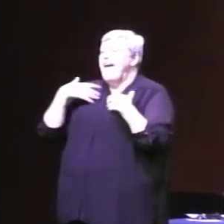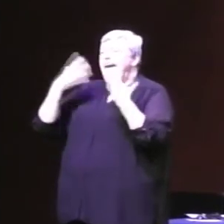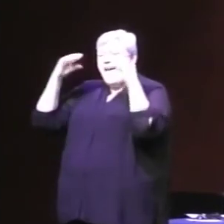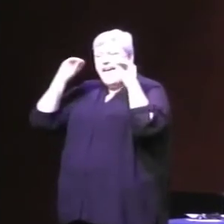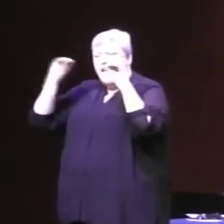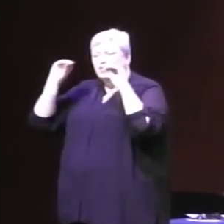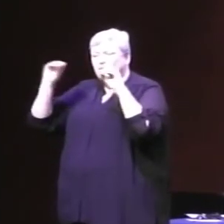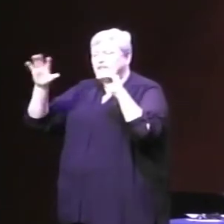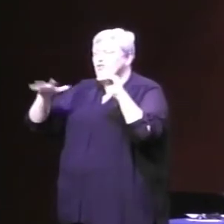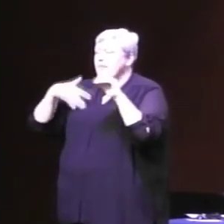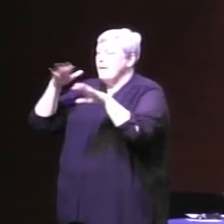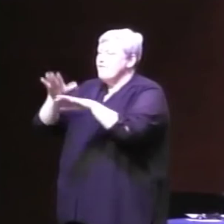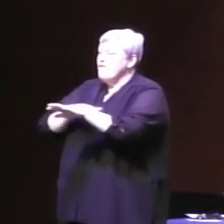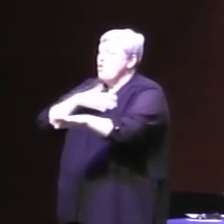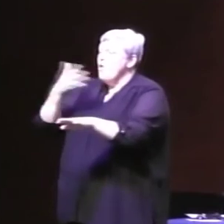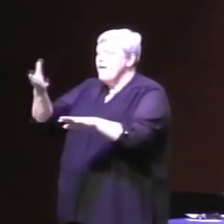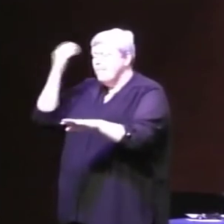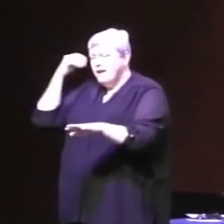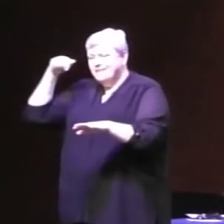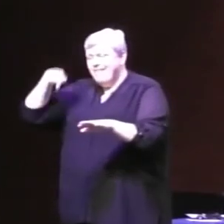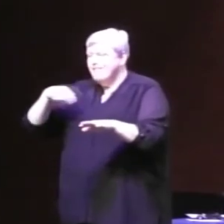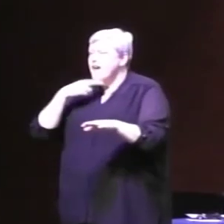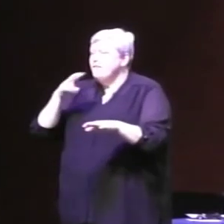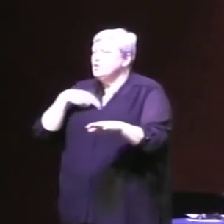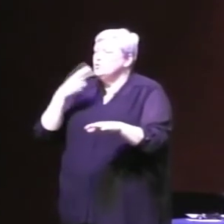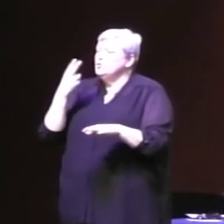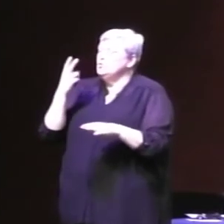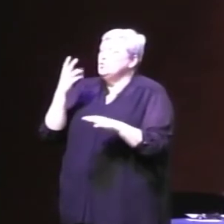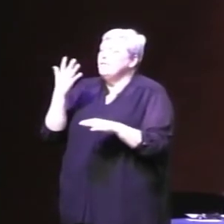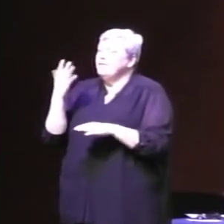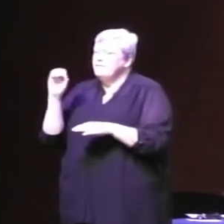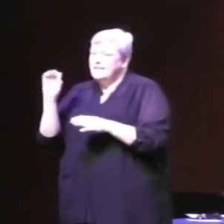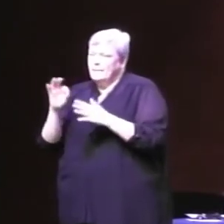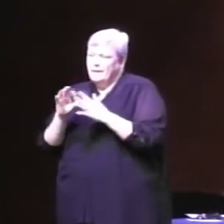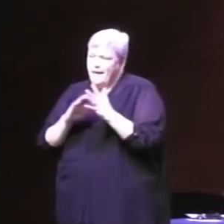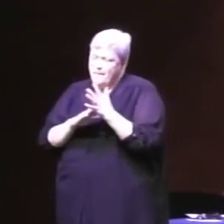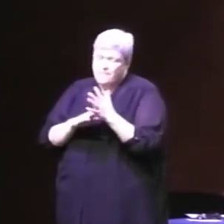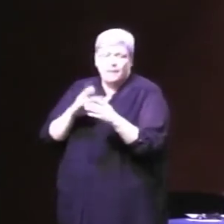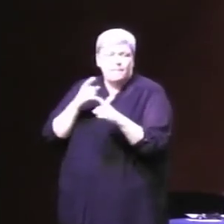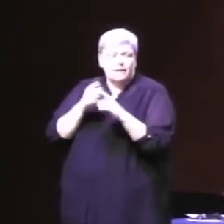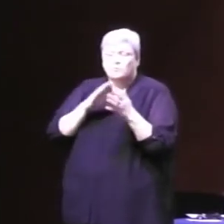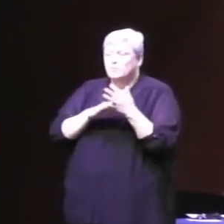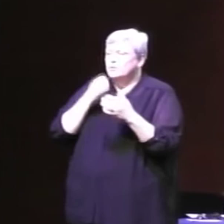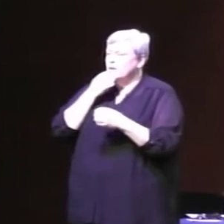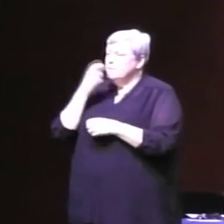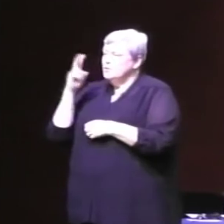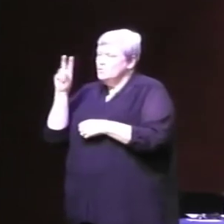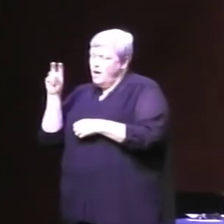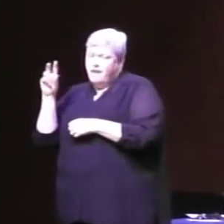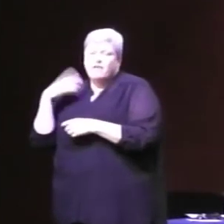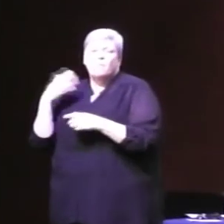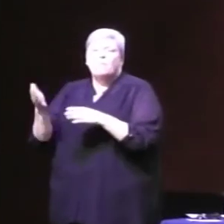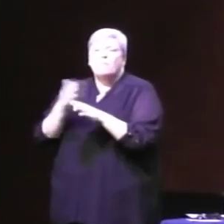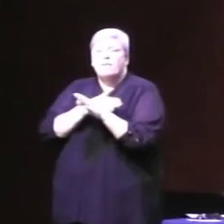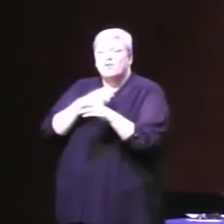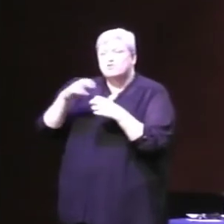section at 2:50 p.m. this afternoon. Emergency motion number 12 will be debated before the Transport